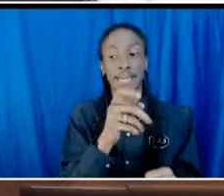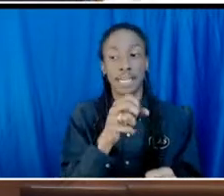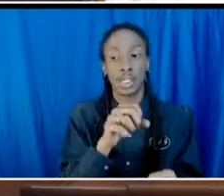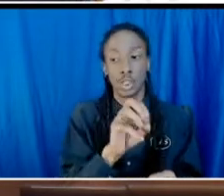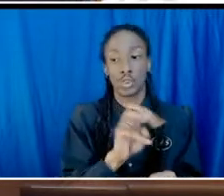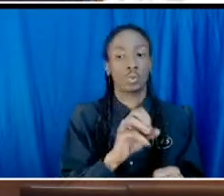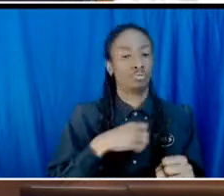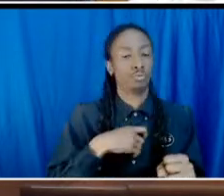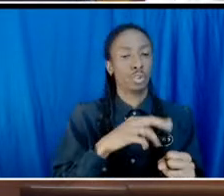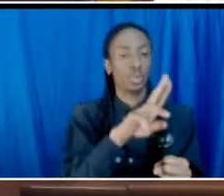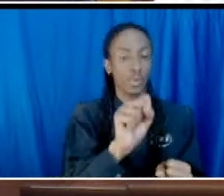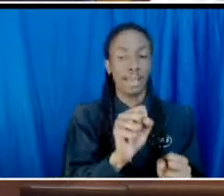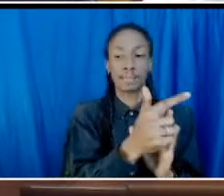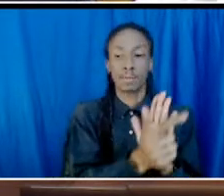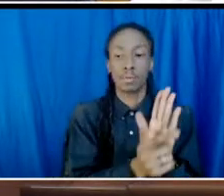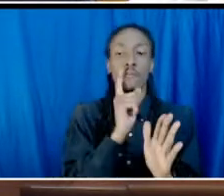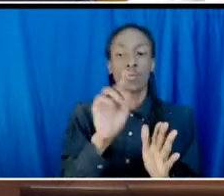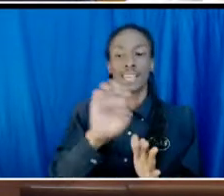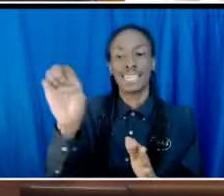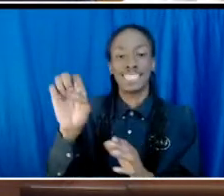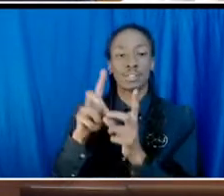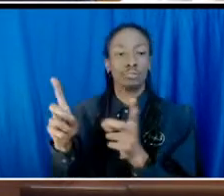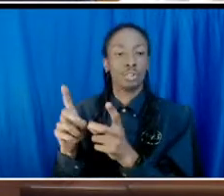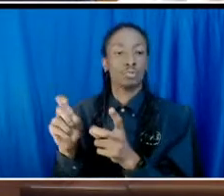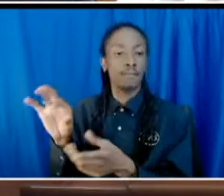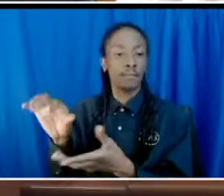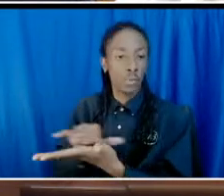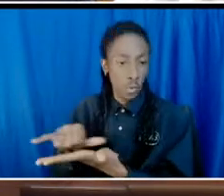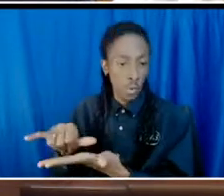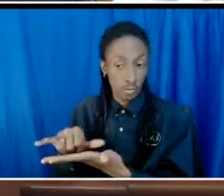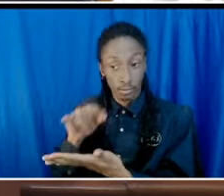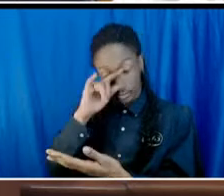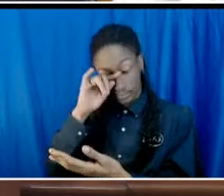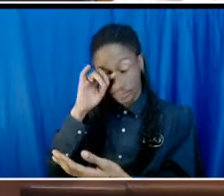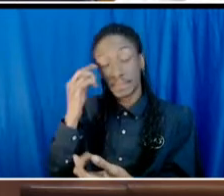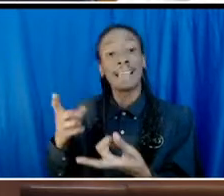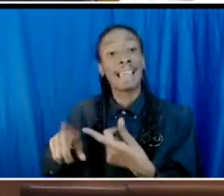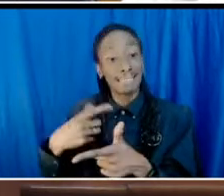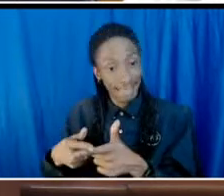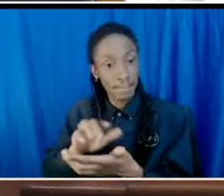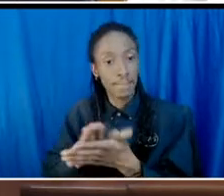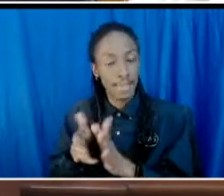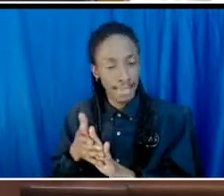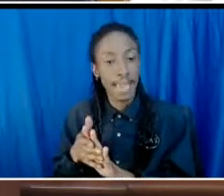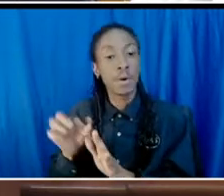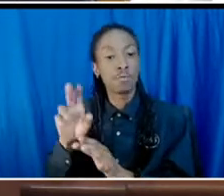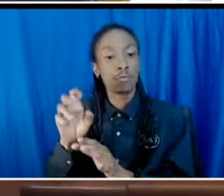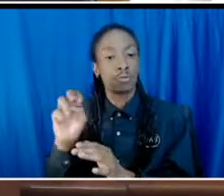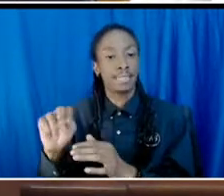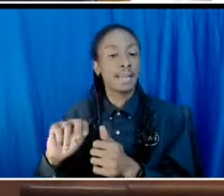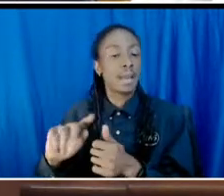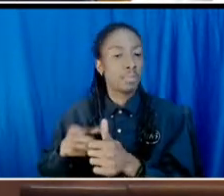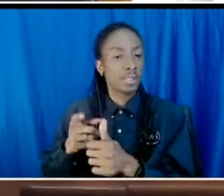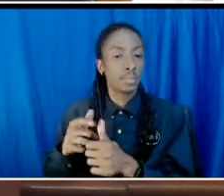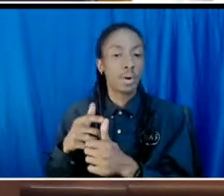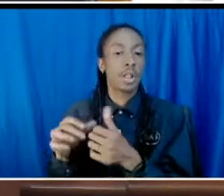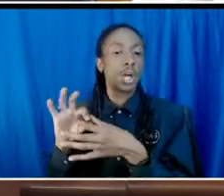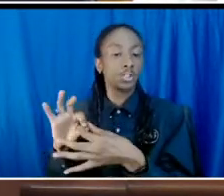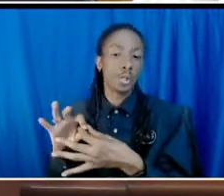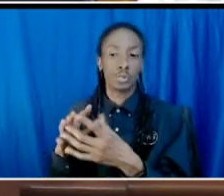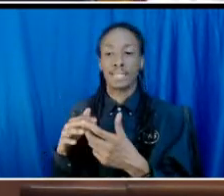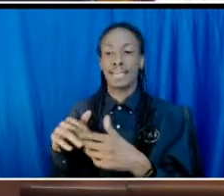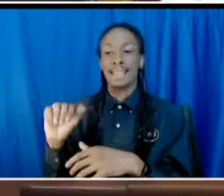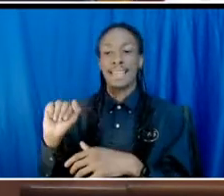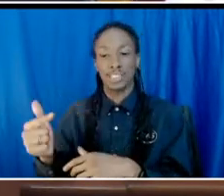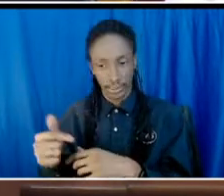for the Eastern District of New York, then became Mr. Rosen's Principal Associate Deputy Attorney General, and